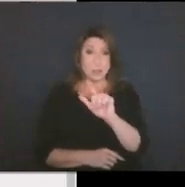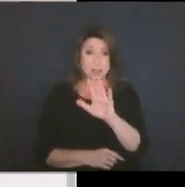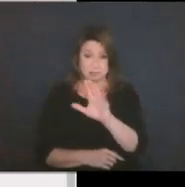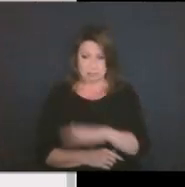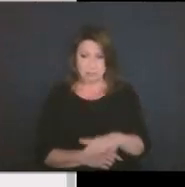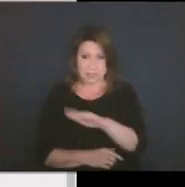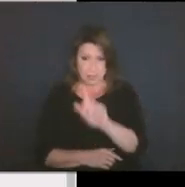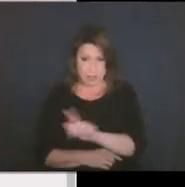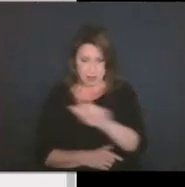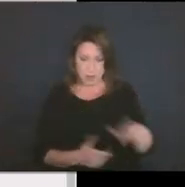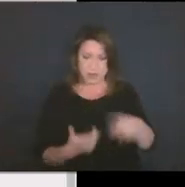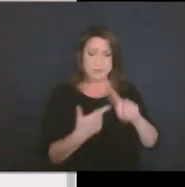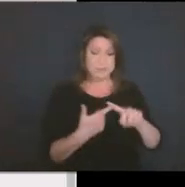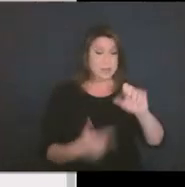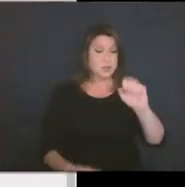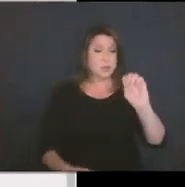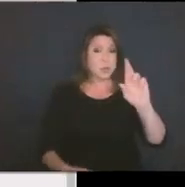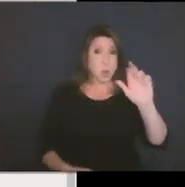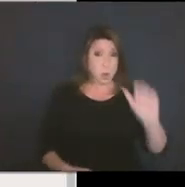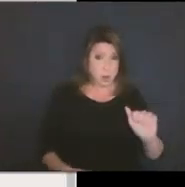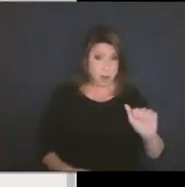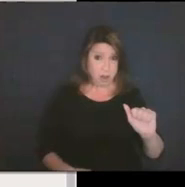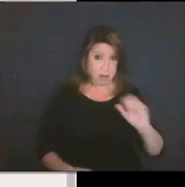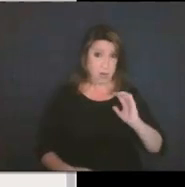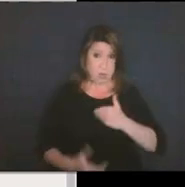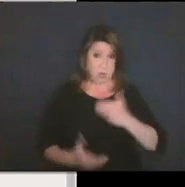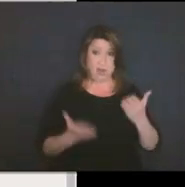that we offer through Parkway and